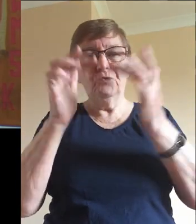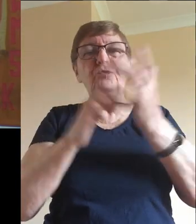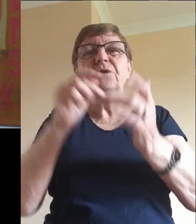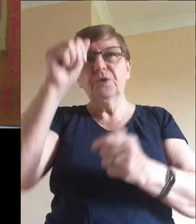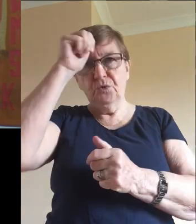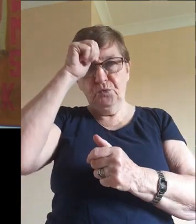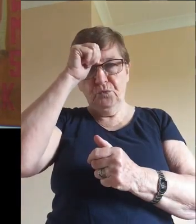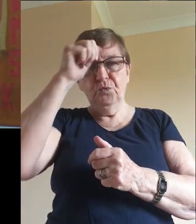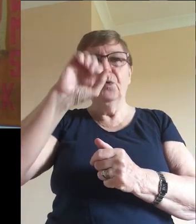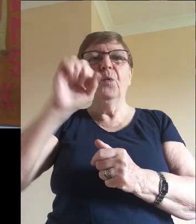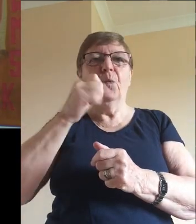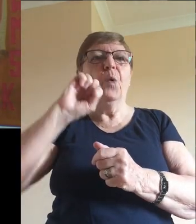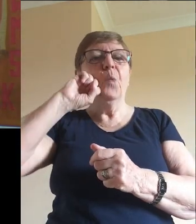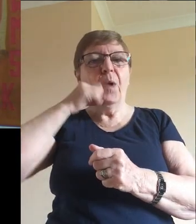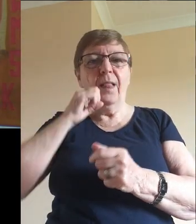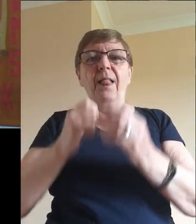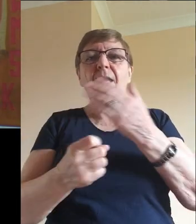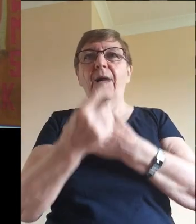knew what was ahead.